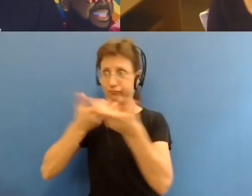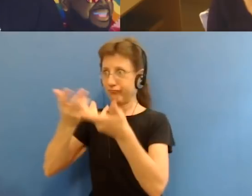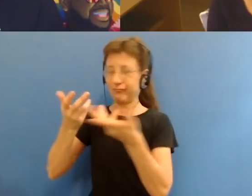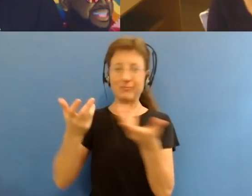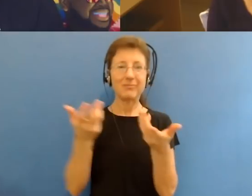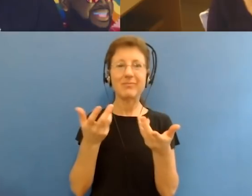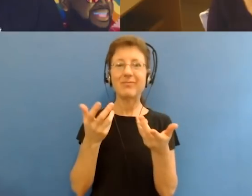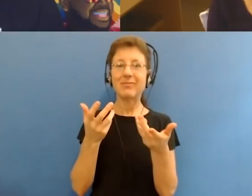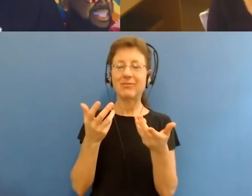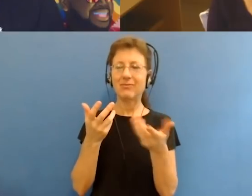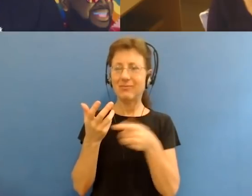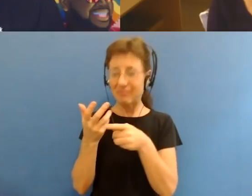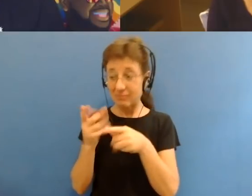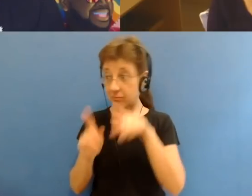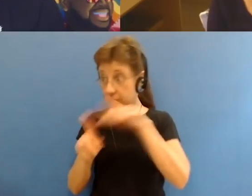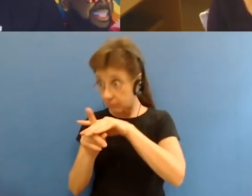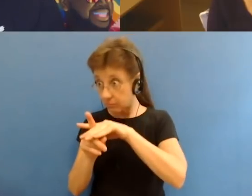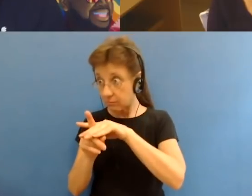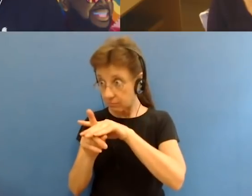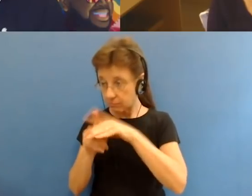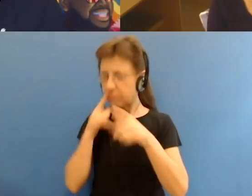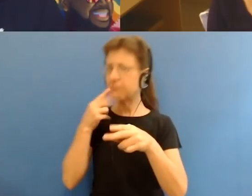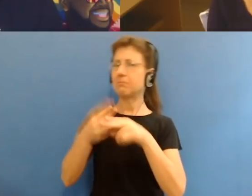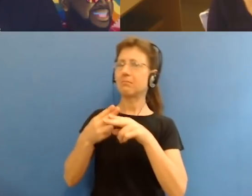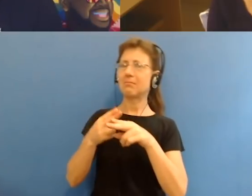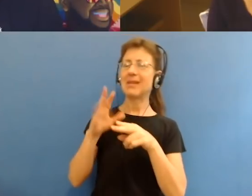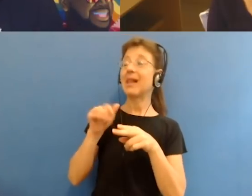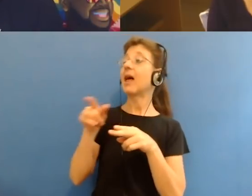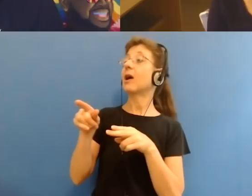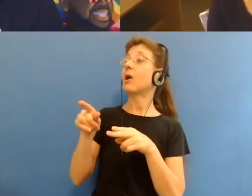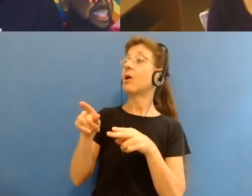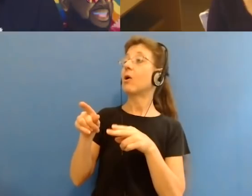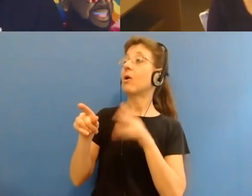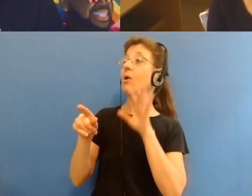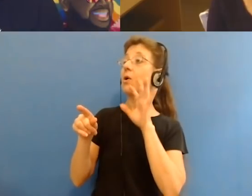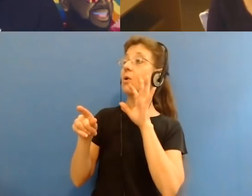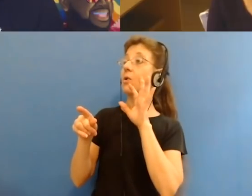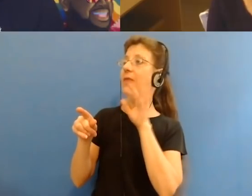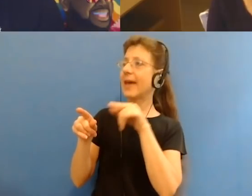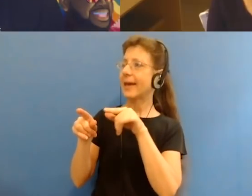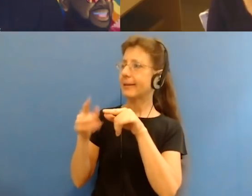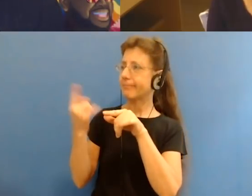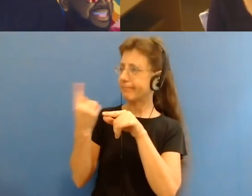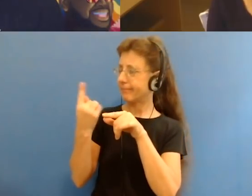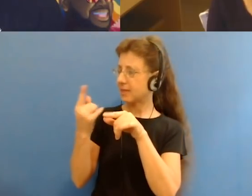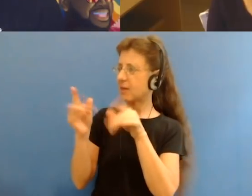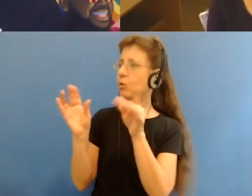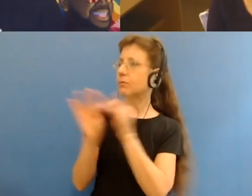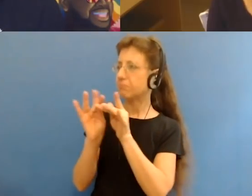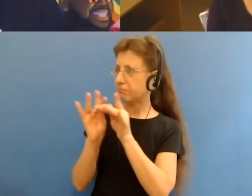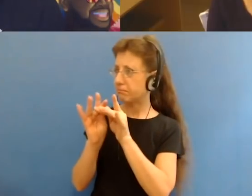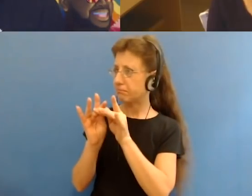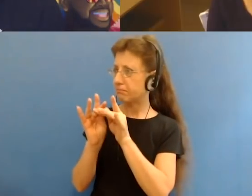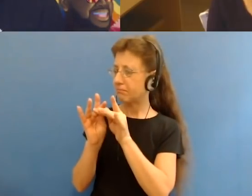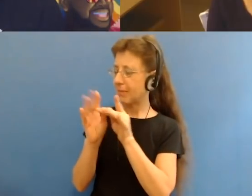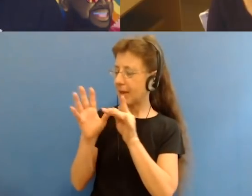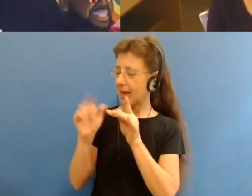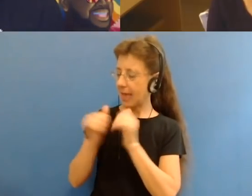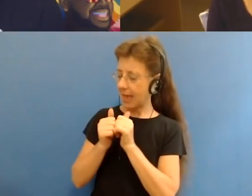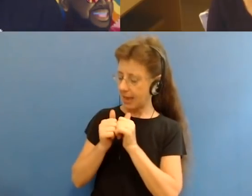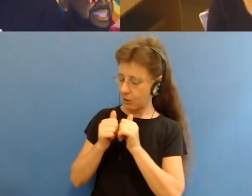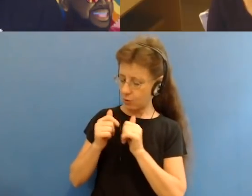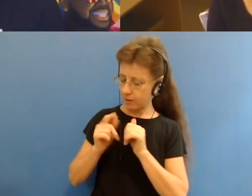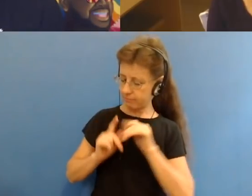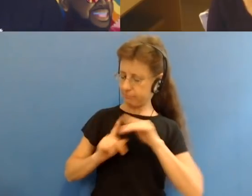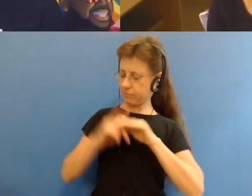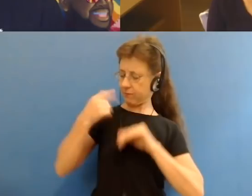you know, this thing was said, this is how it's landing for me, and having the courage to move into that, you know,